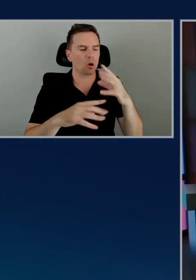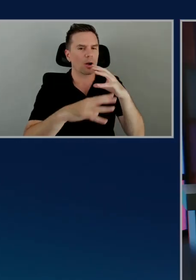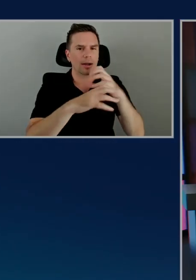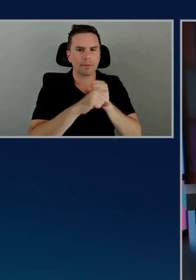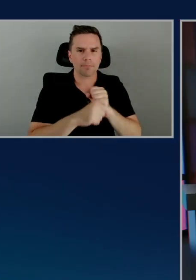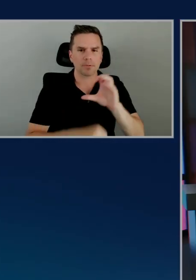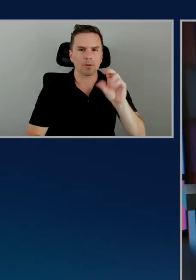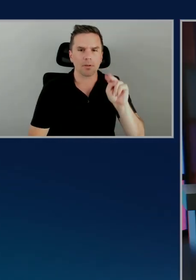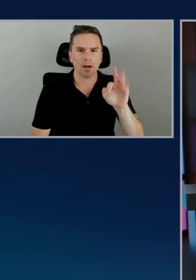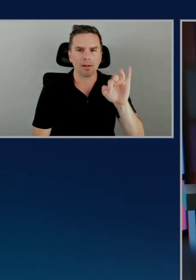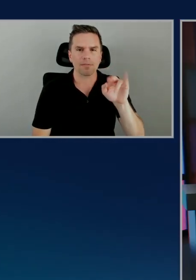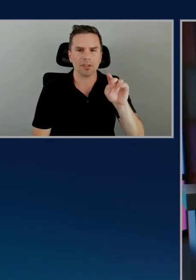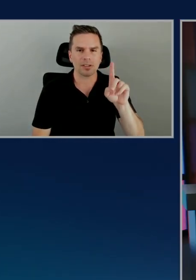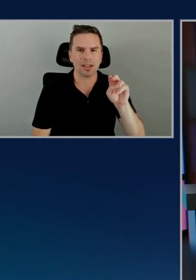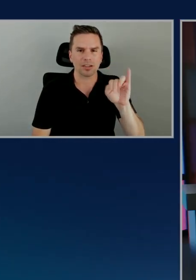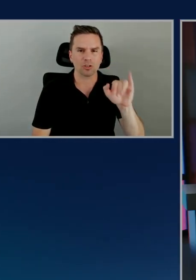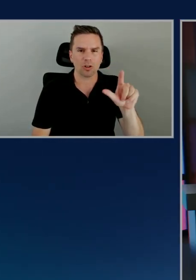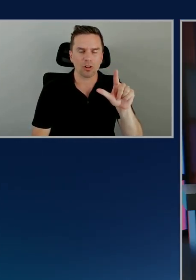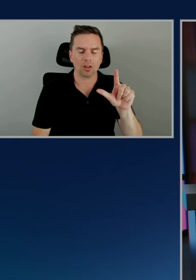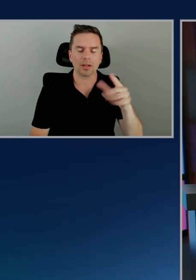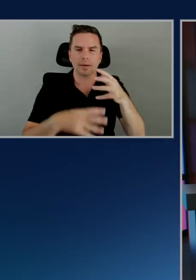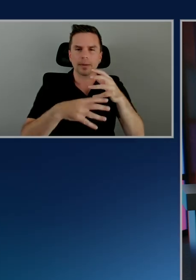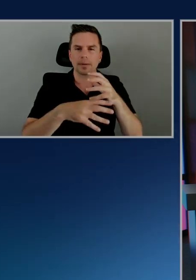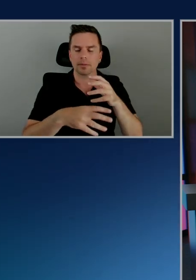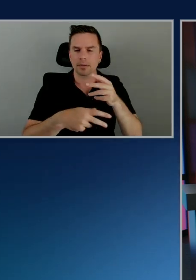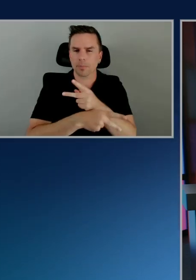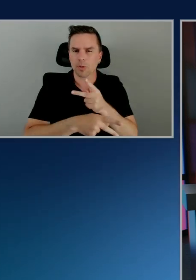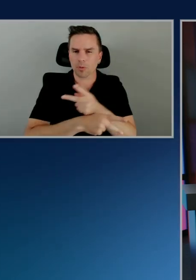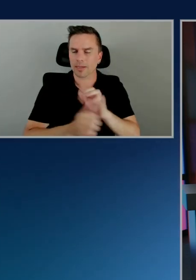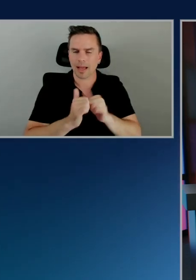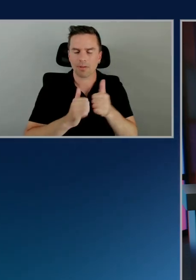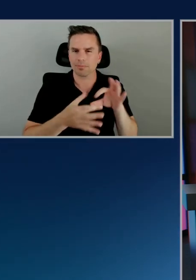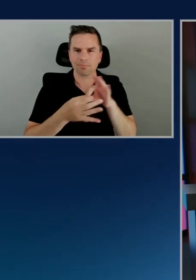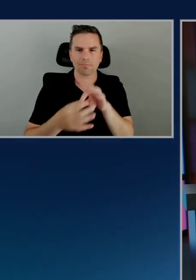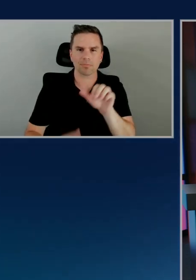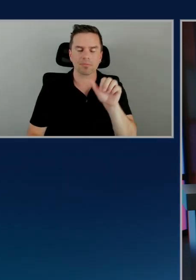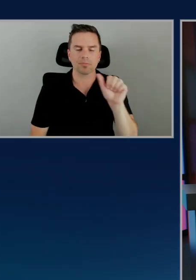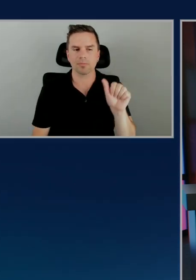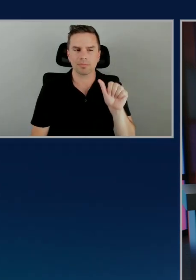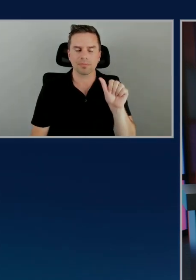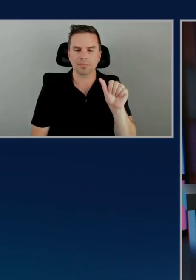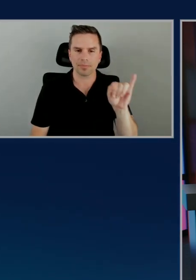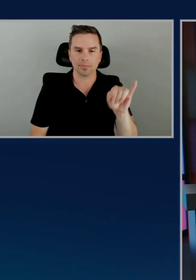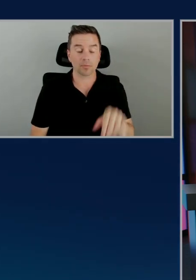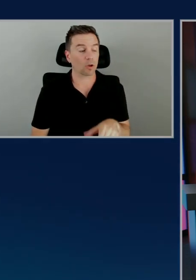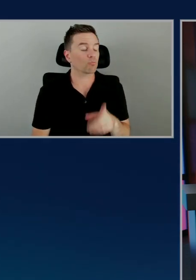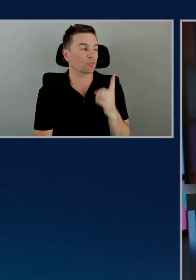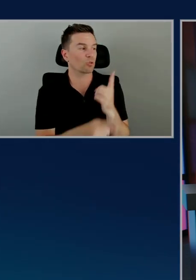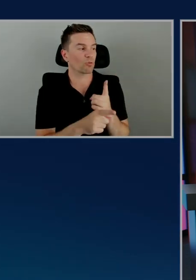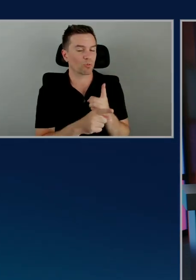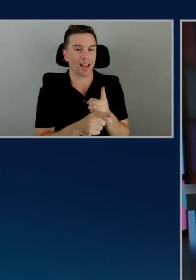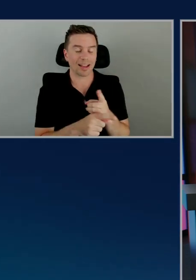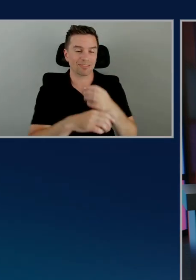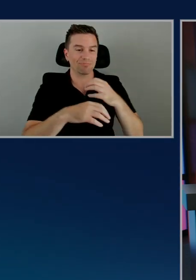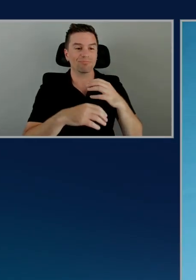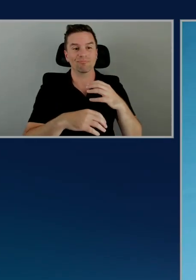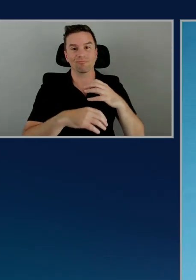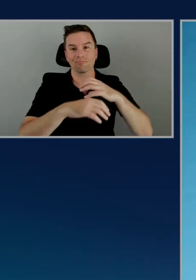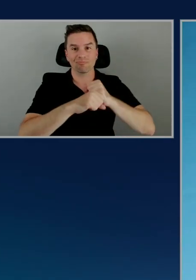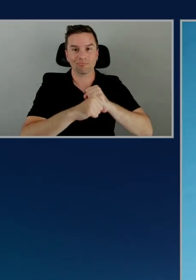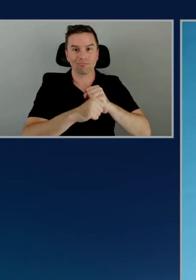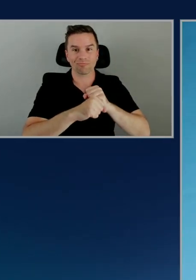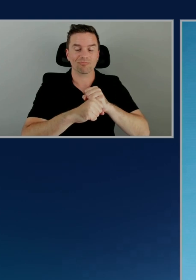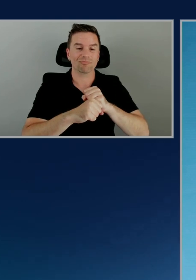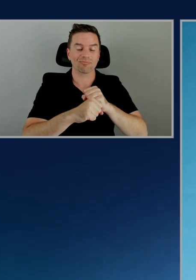AI? Absolutely. So like you said, security is job zero. And when it comes to secure AI, the way